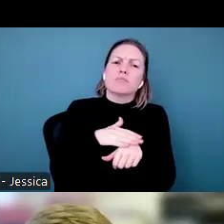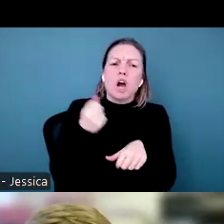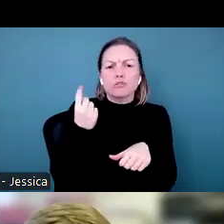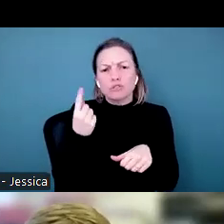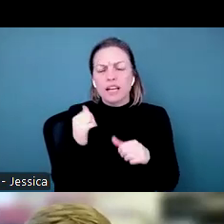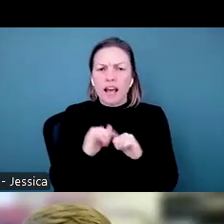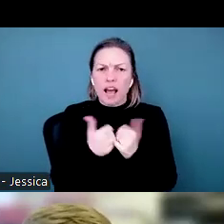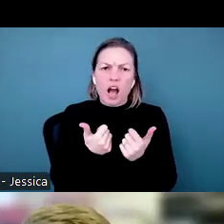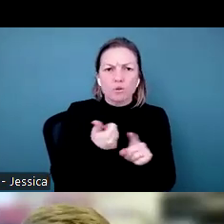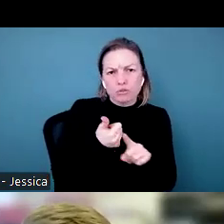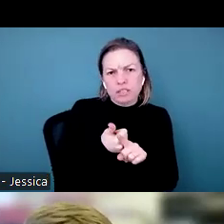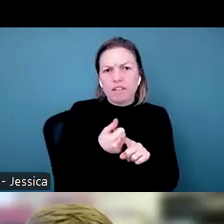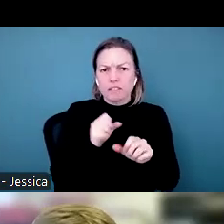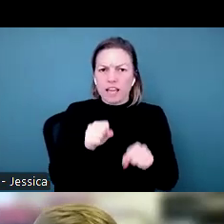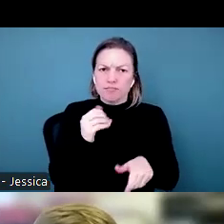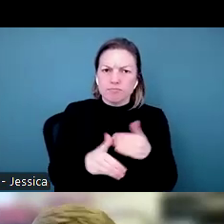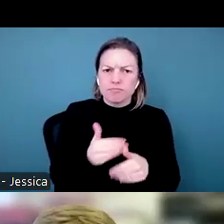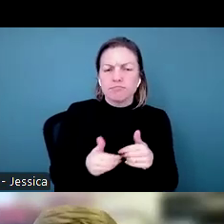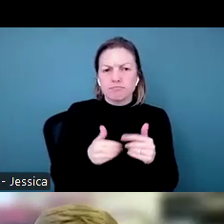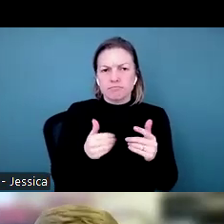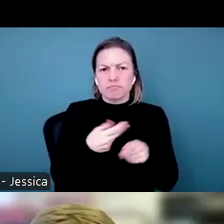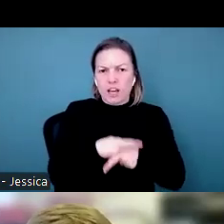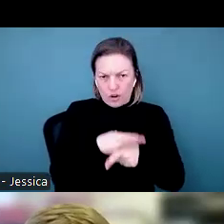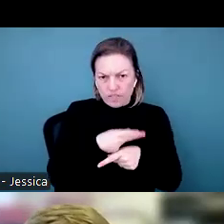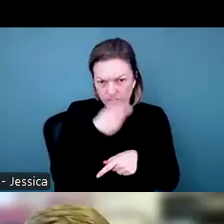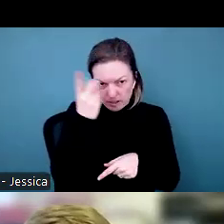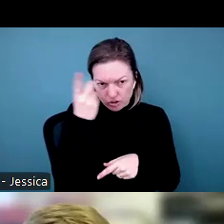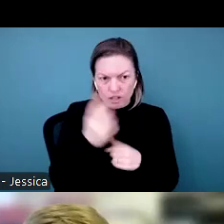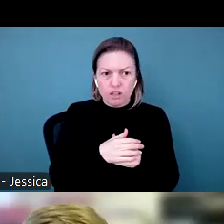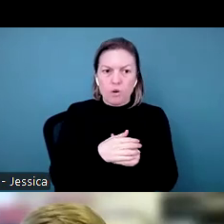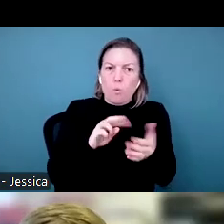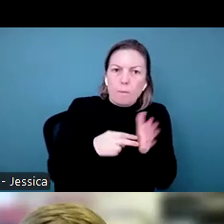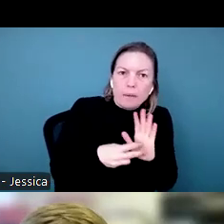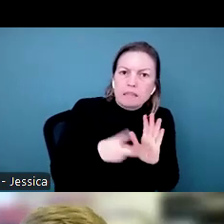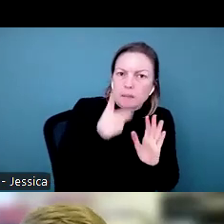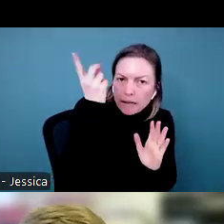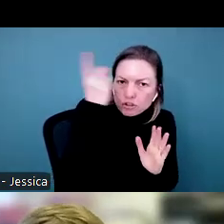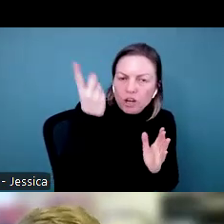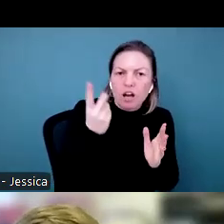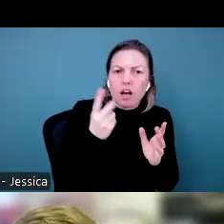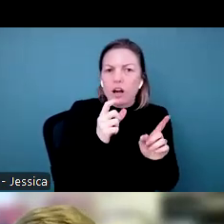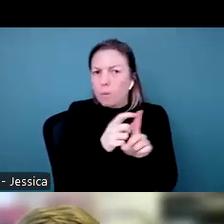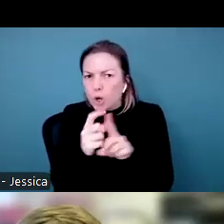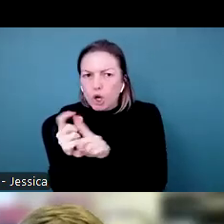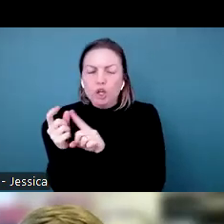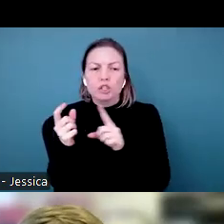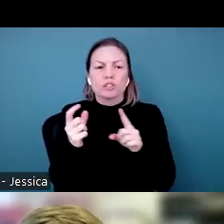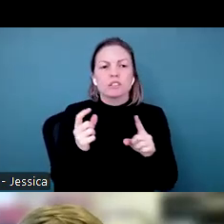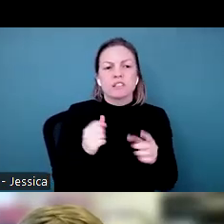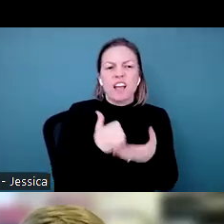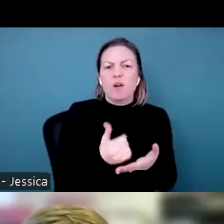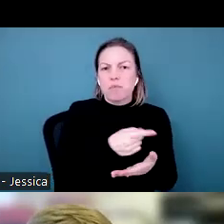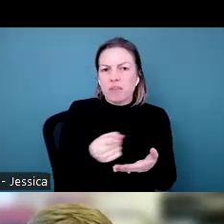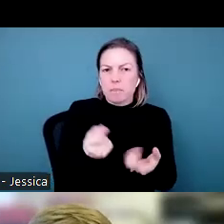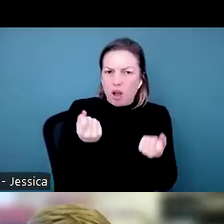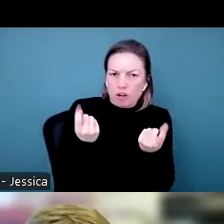what is dementia, which comes up very frequently, the terminologies used, and getting the groundwork laid for early caregivers